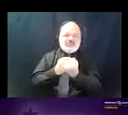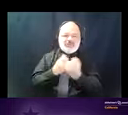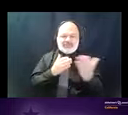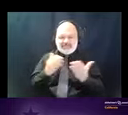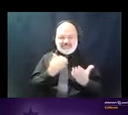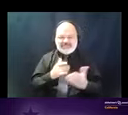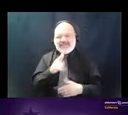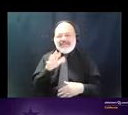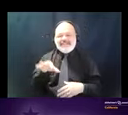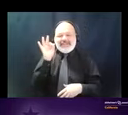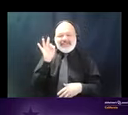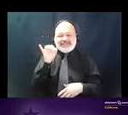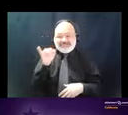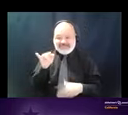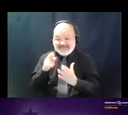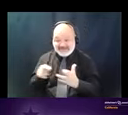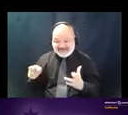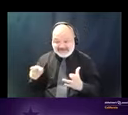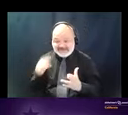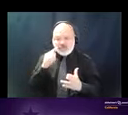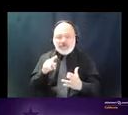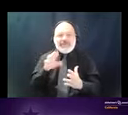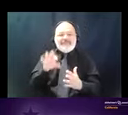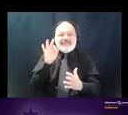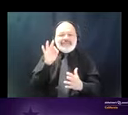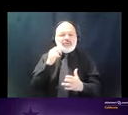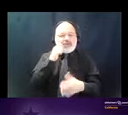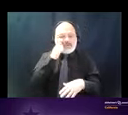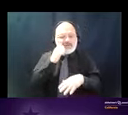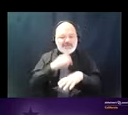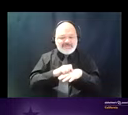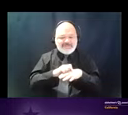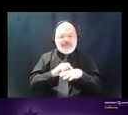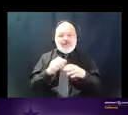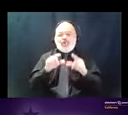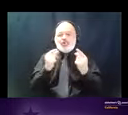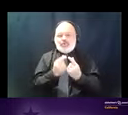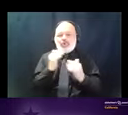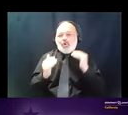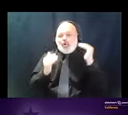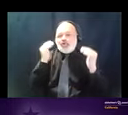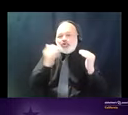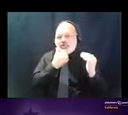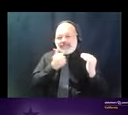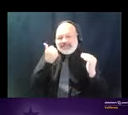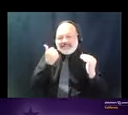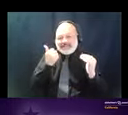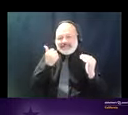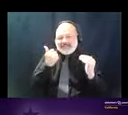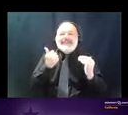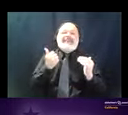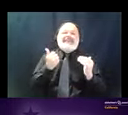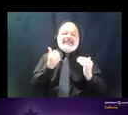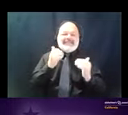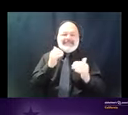survey findings, preparing the workforce to care for a racially and ethnic diverse group of older adults, increasing diversity